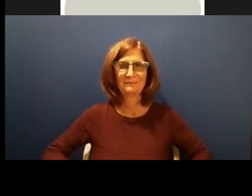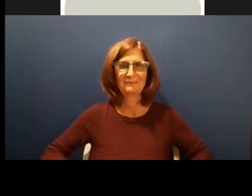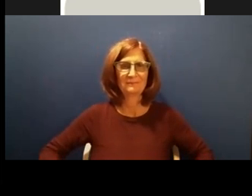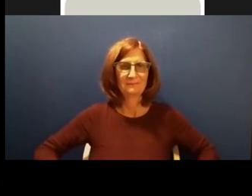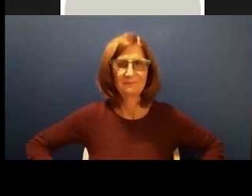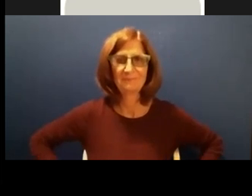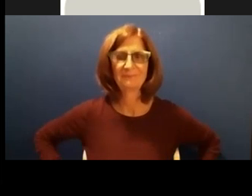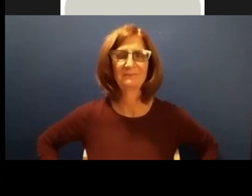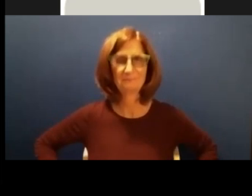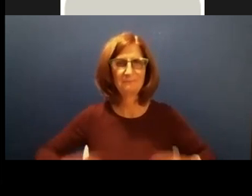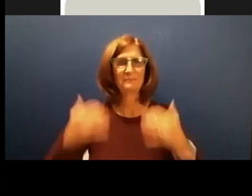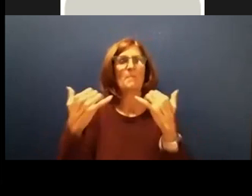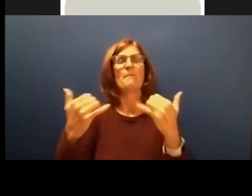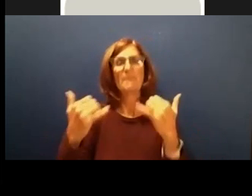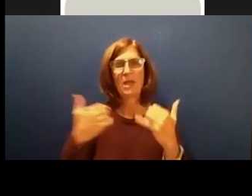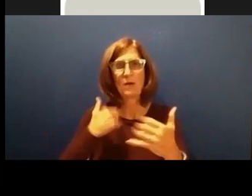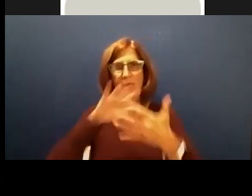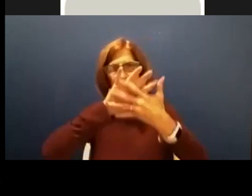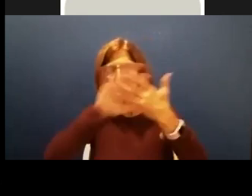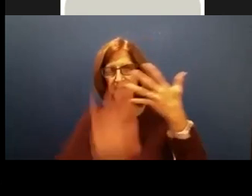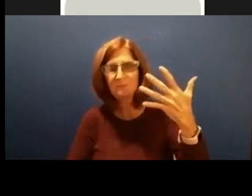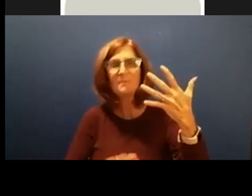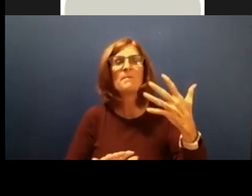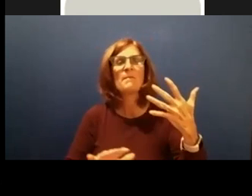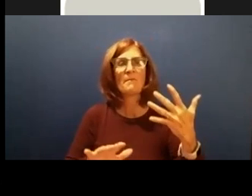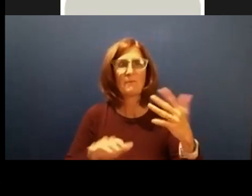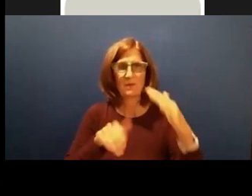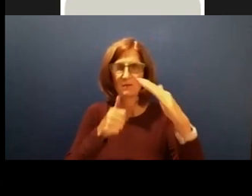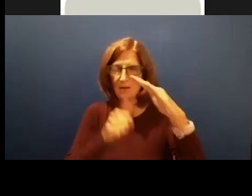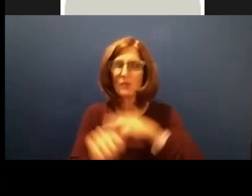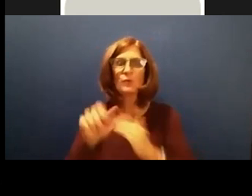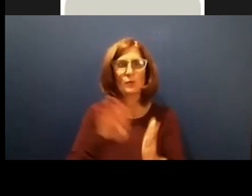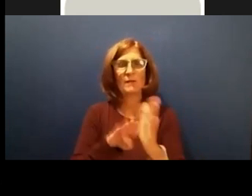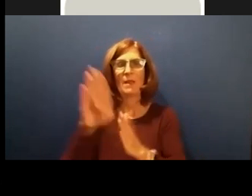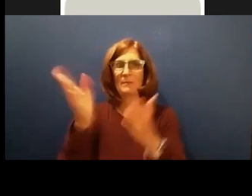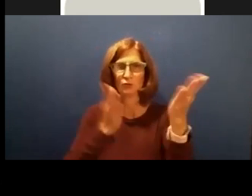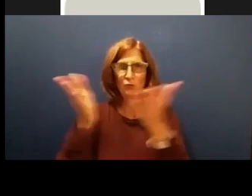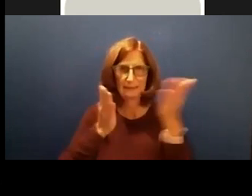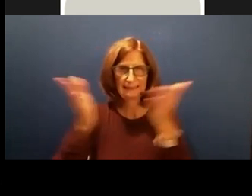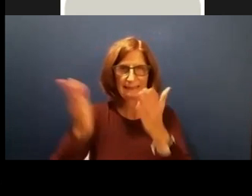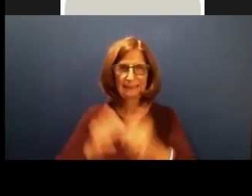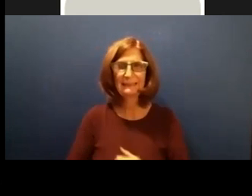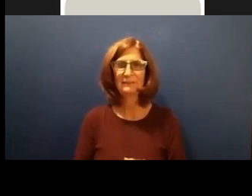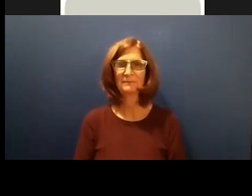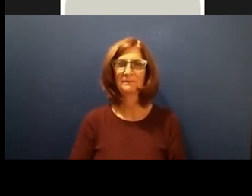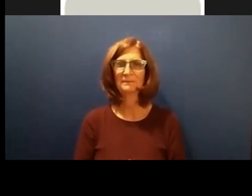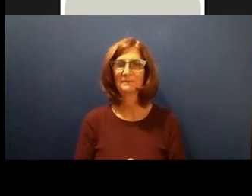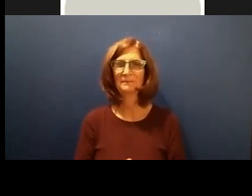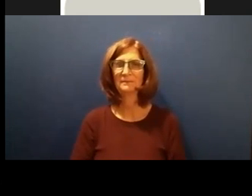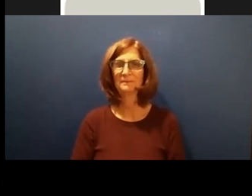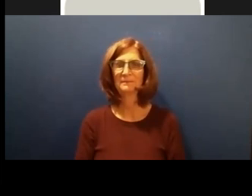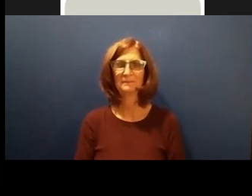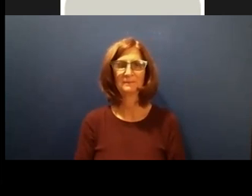Okay, so now we have a number of agenda items under development services. We'll start with the